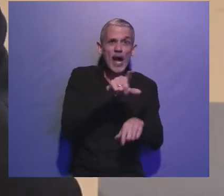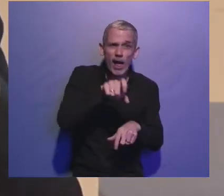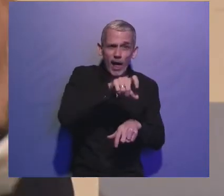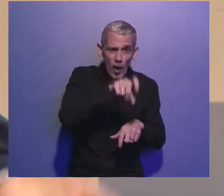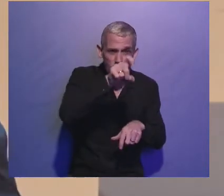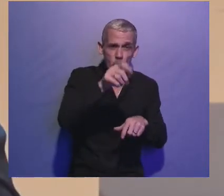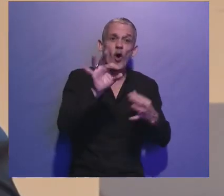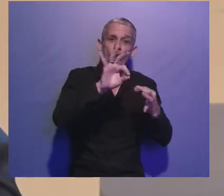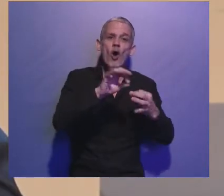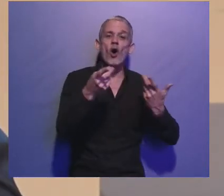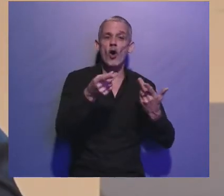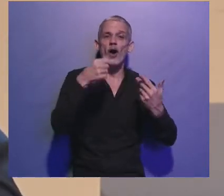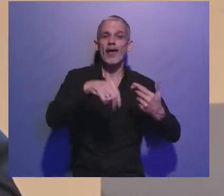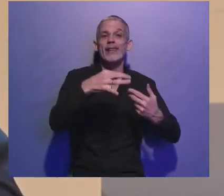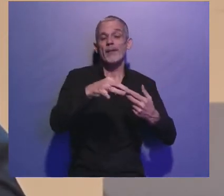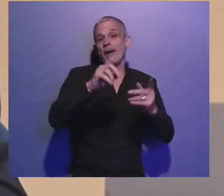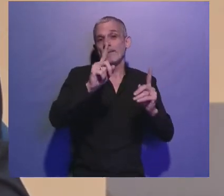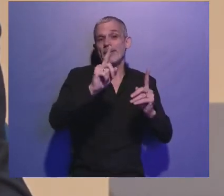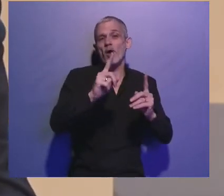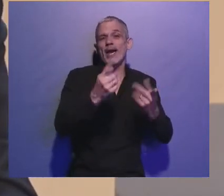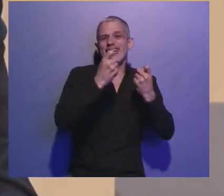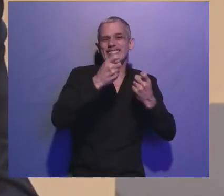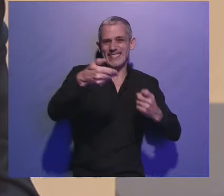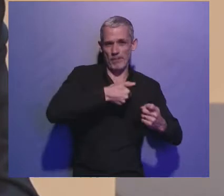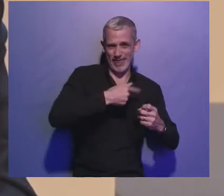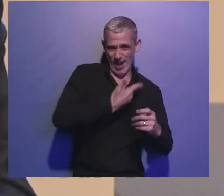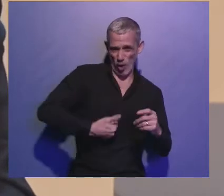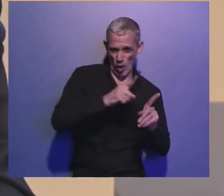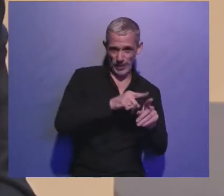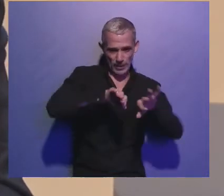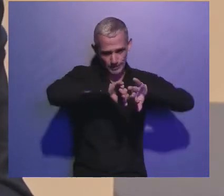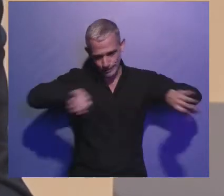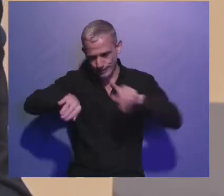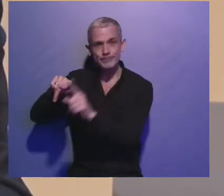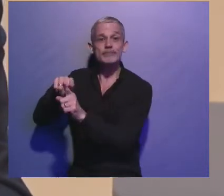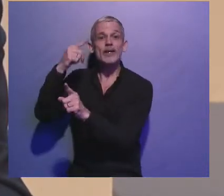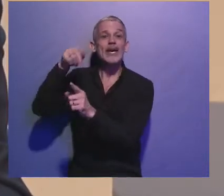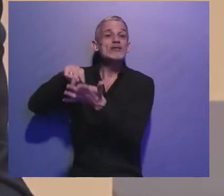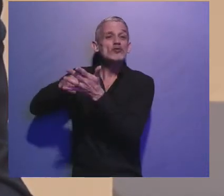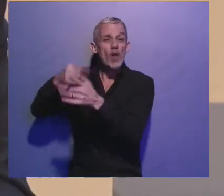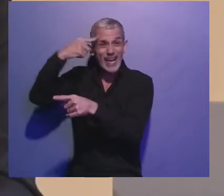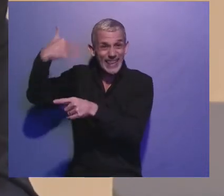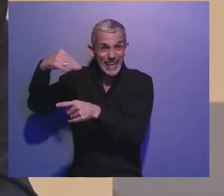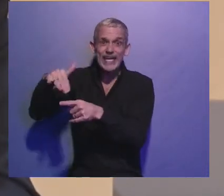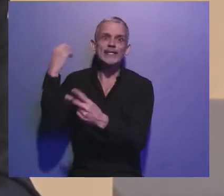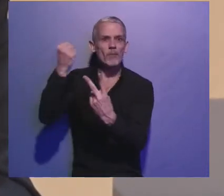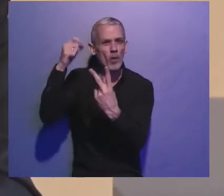to access the services, and get from the governments what they want. But